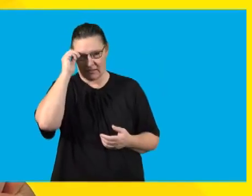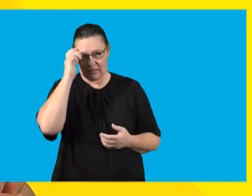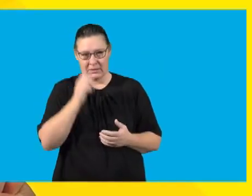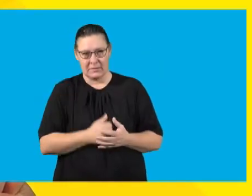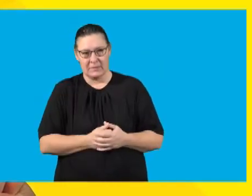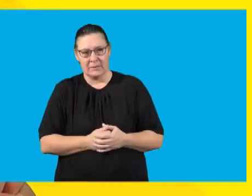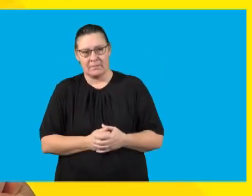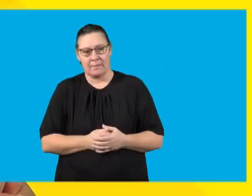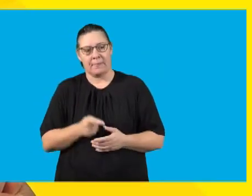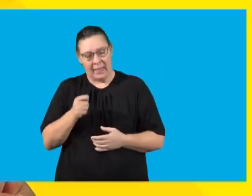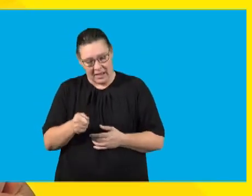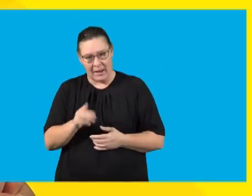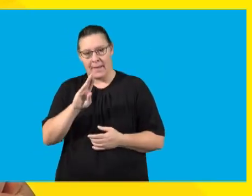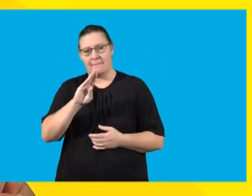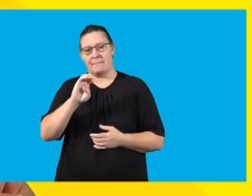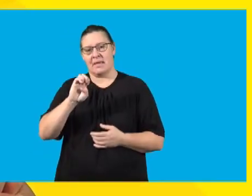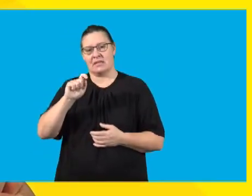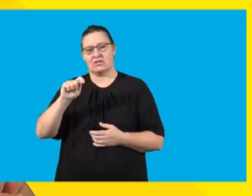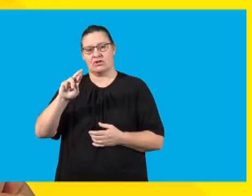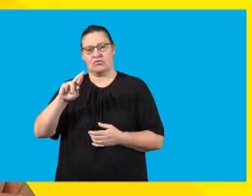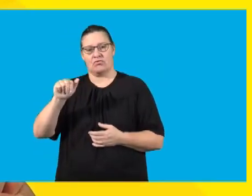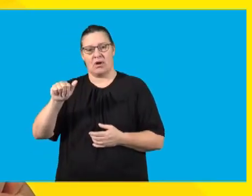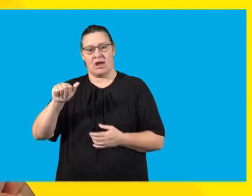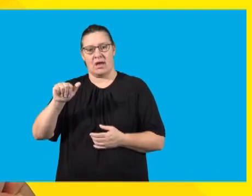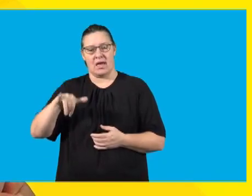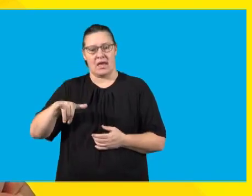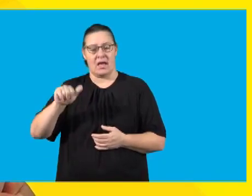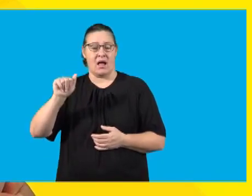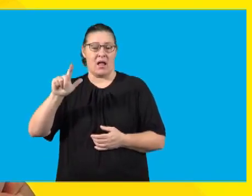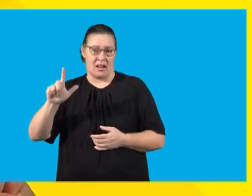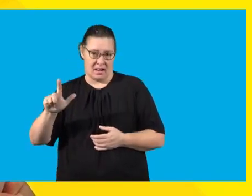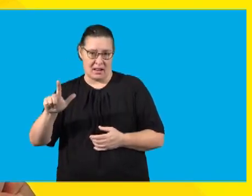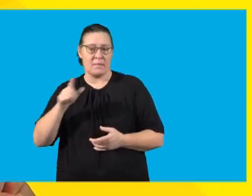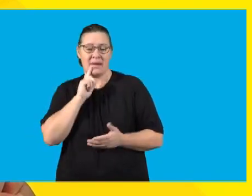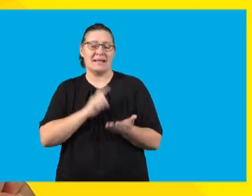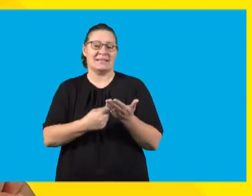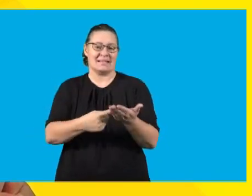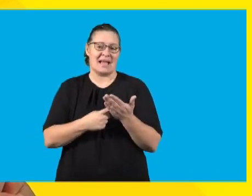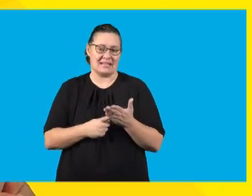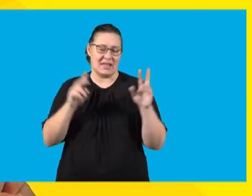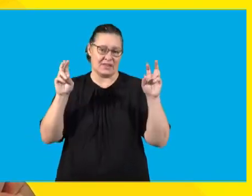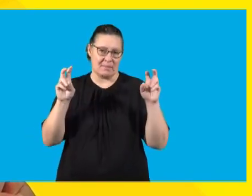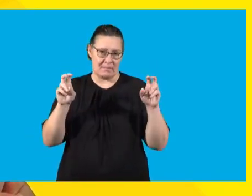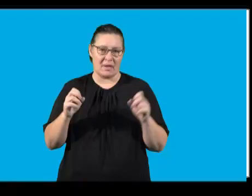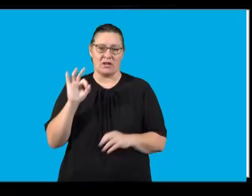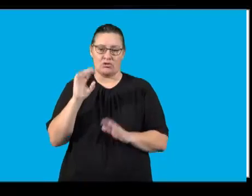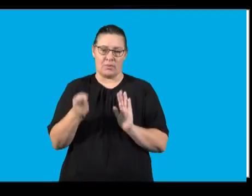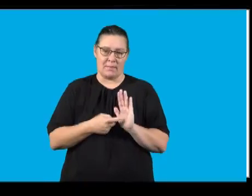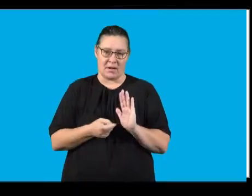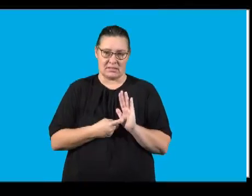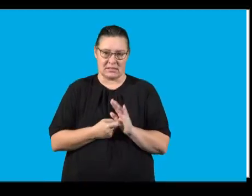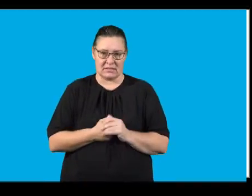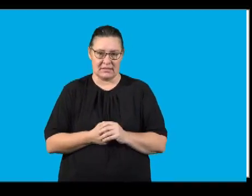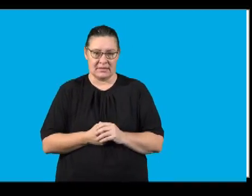disclose that secret, okay? That is betrayal. Now, you need to discuss this theme, and please take note, it is